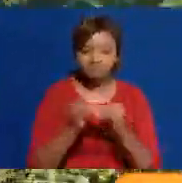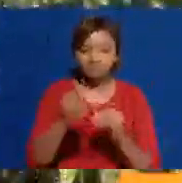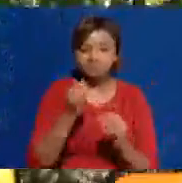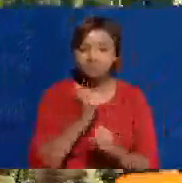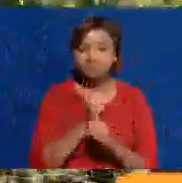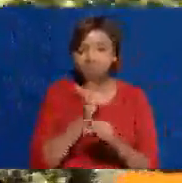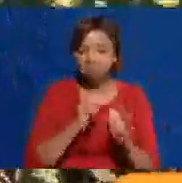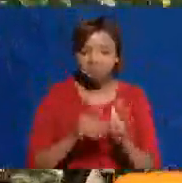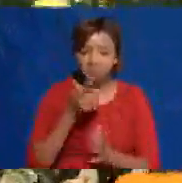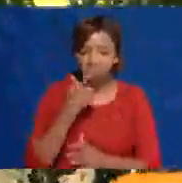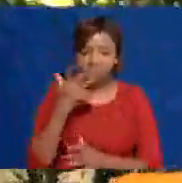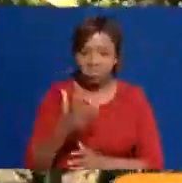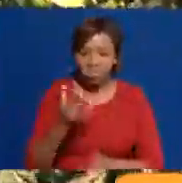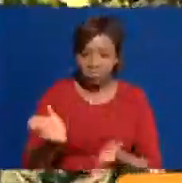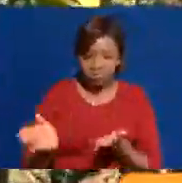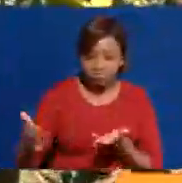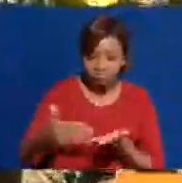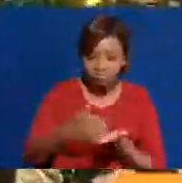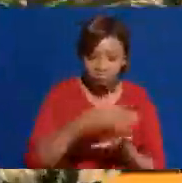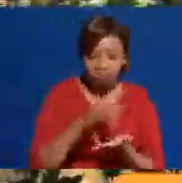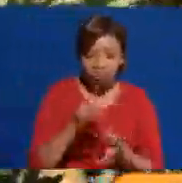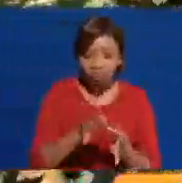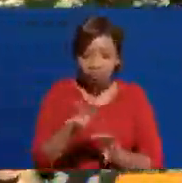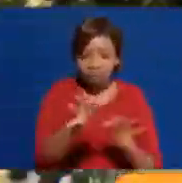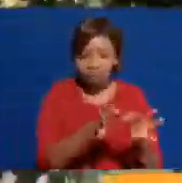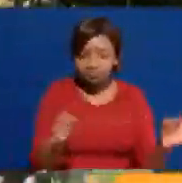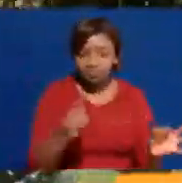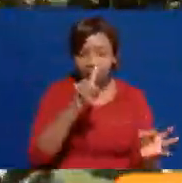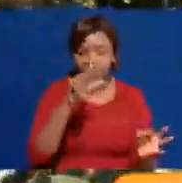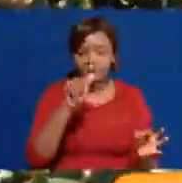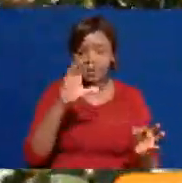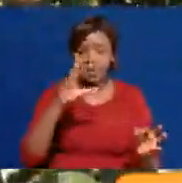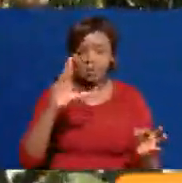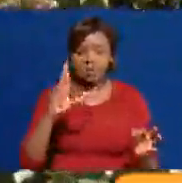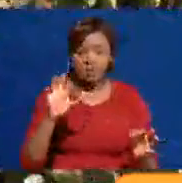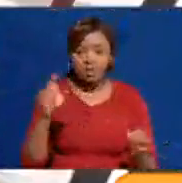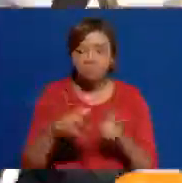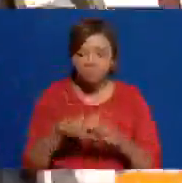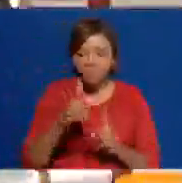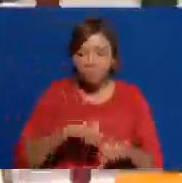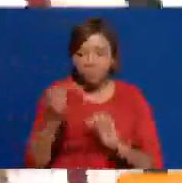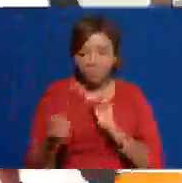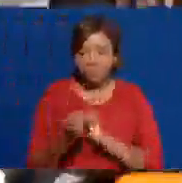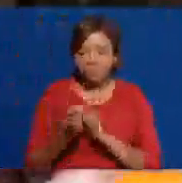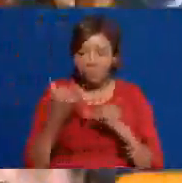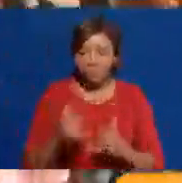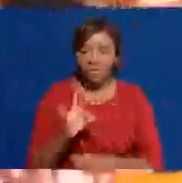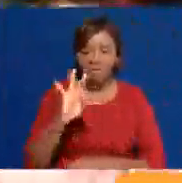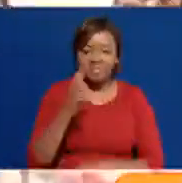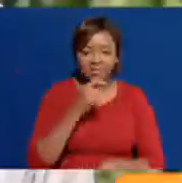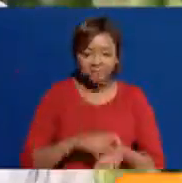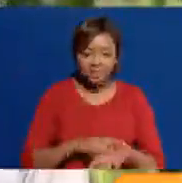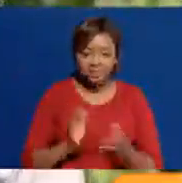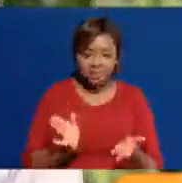busy harvesting tomatoes from their one-acre farm. They started farming in December, and this is their third tomato